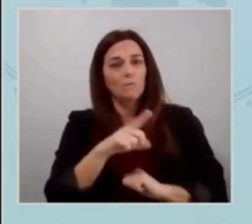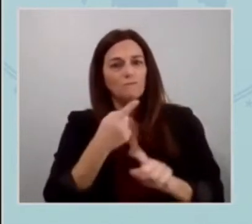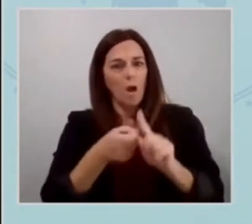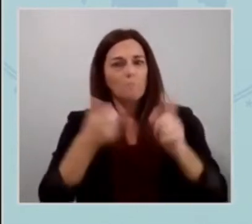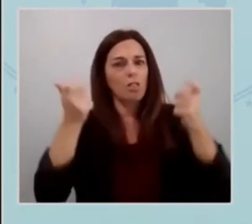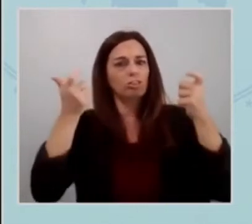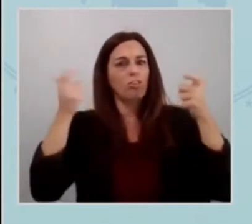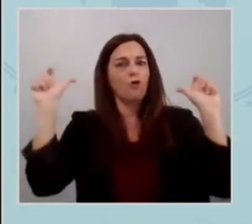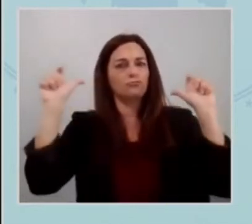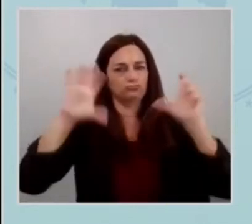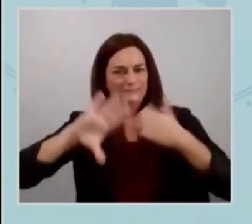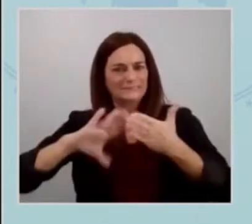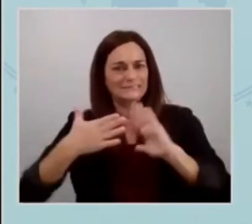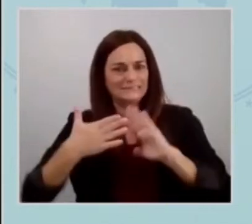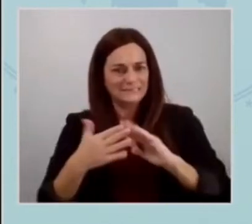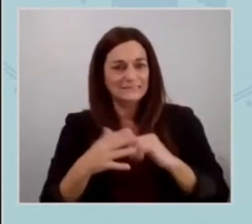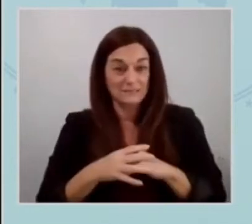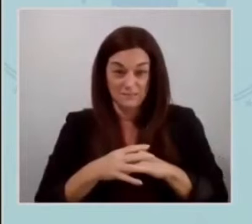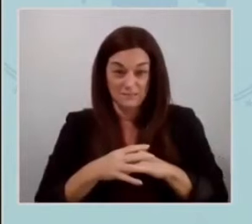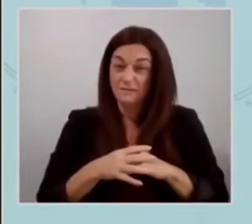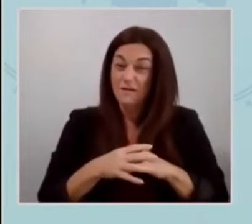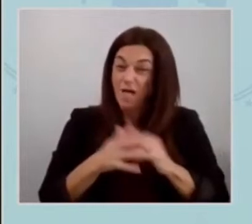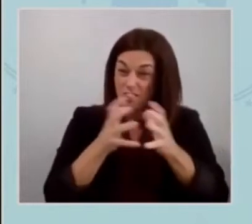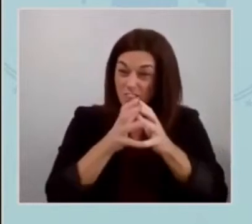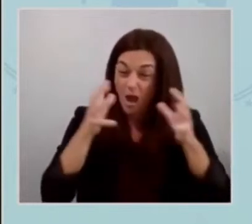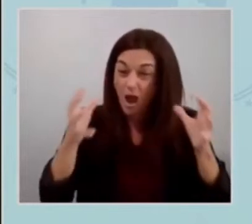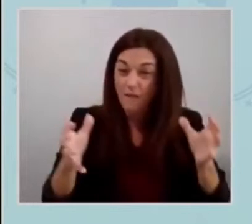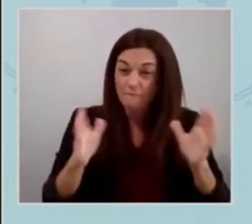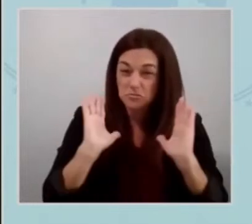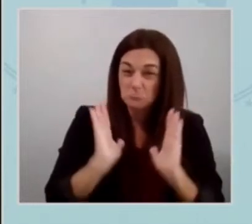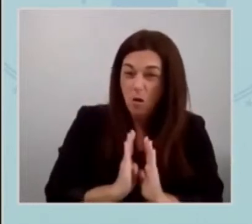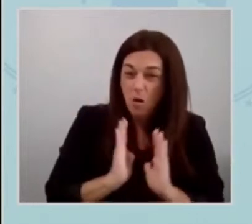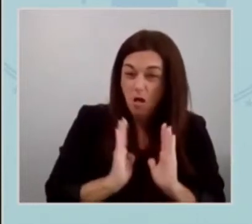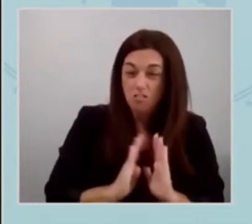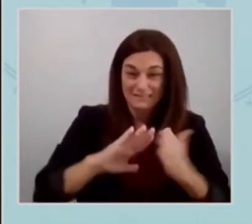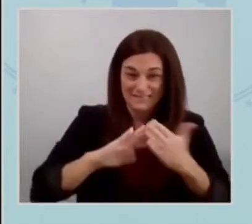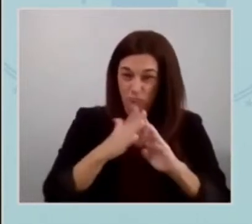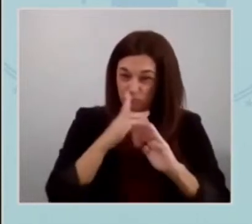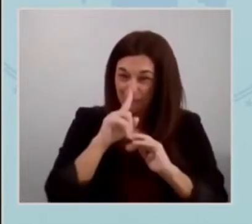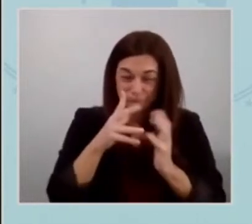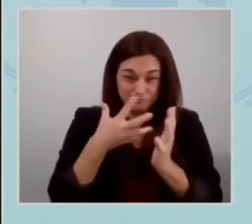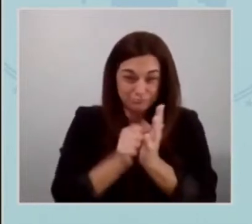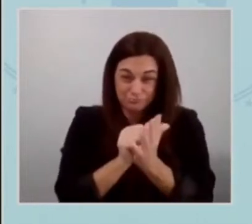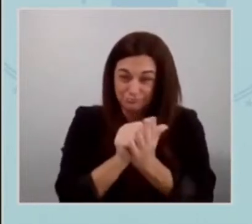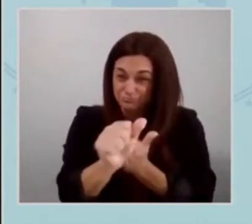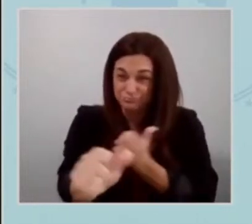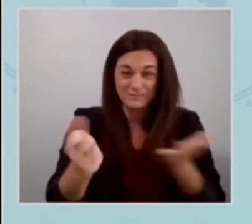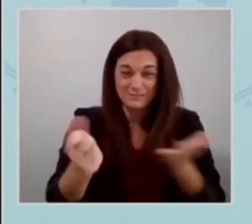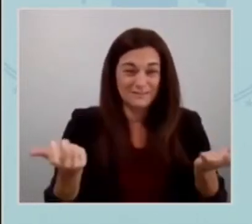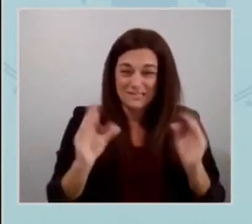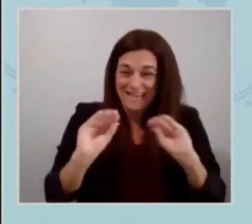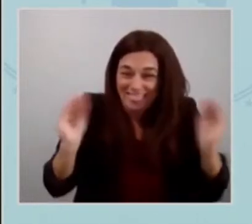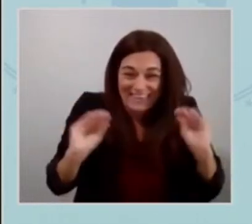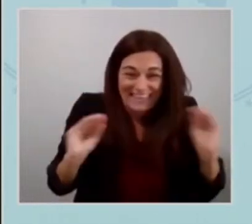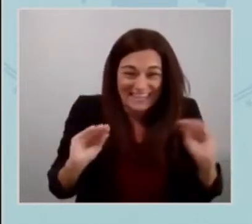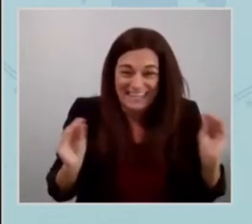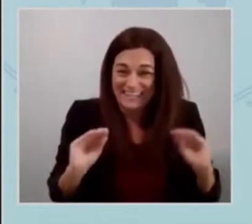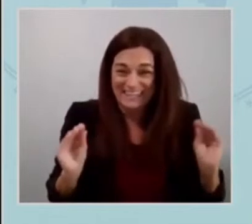center of communities. Most of you are from fairly large cities. Well, there's a lot of rural